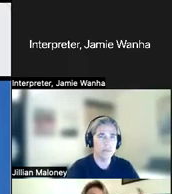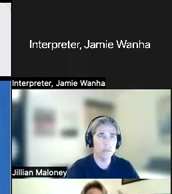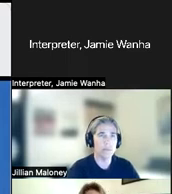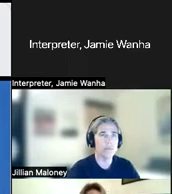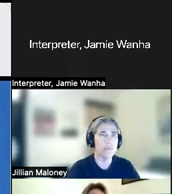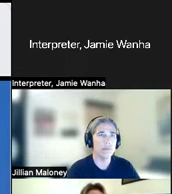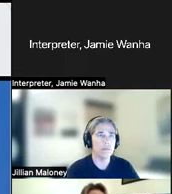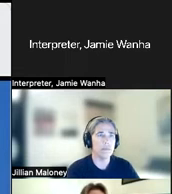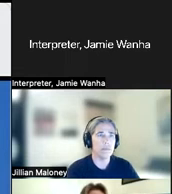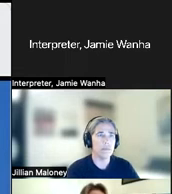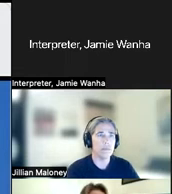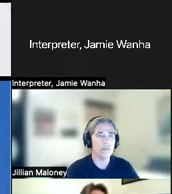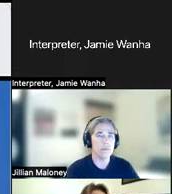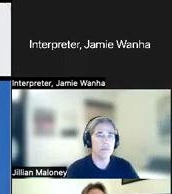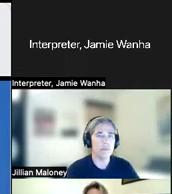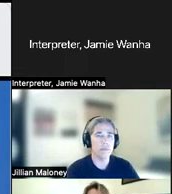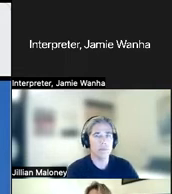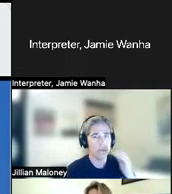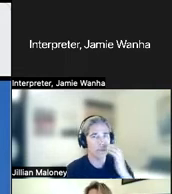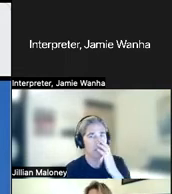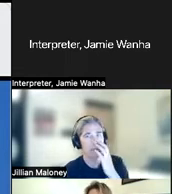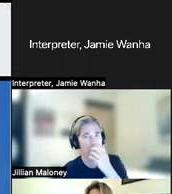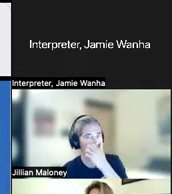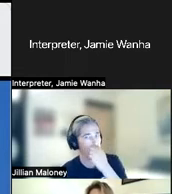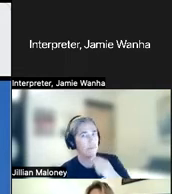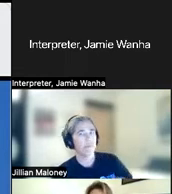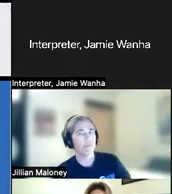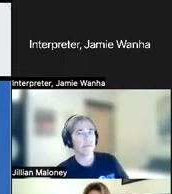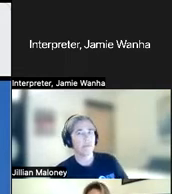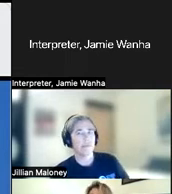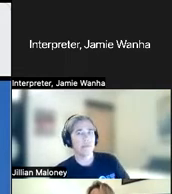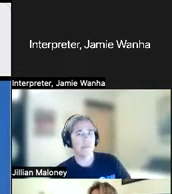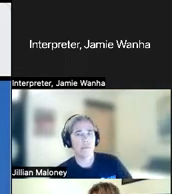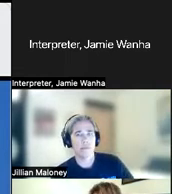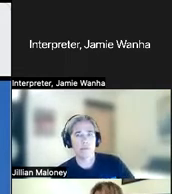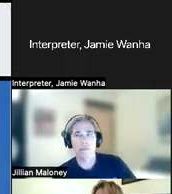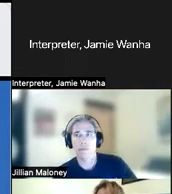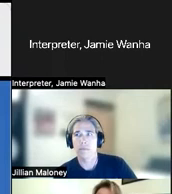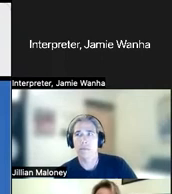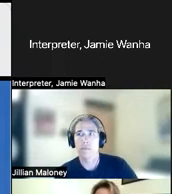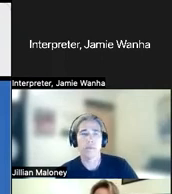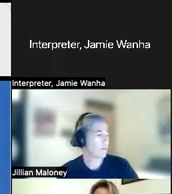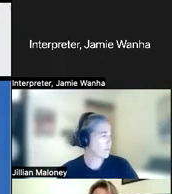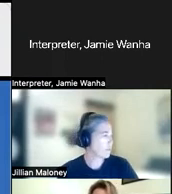engineering degrees and such. So Jorge, if you could go ahead and